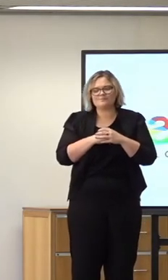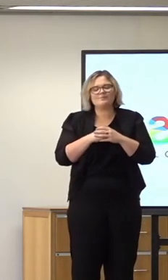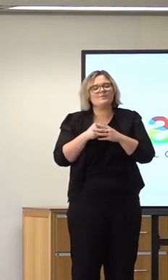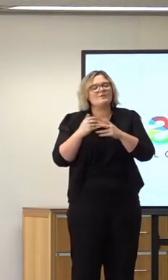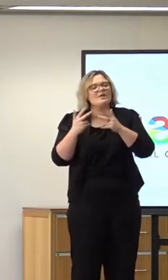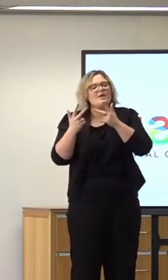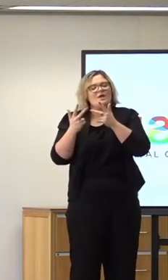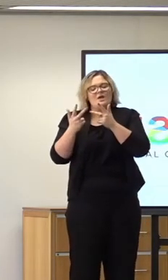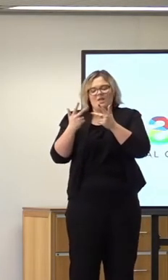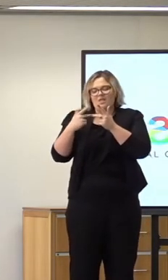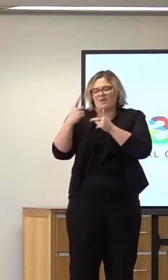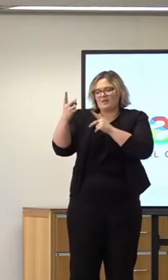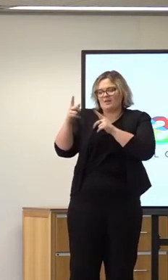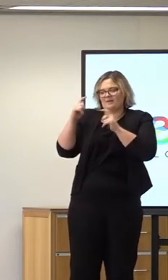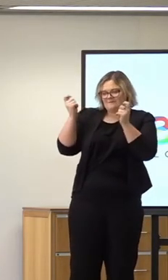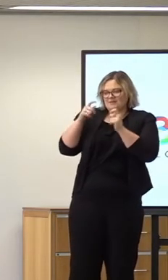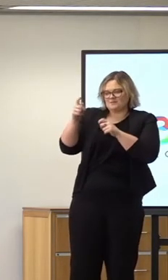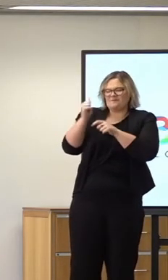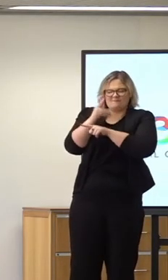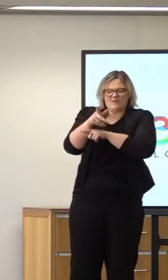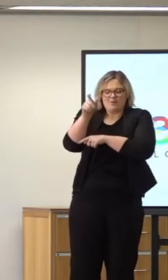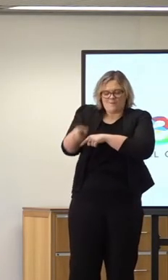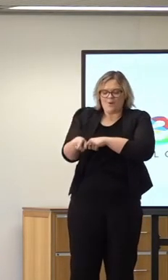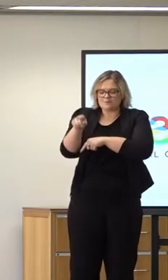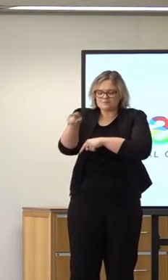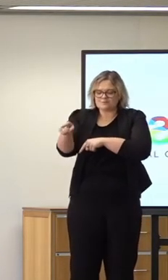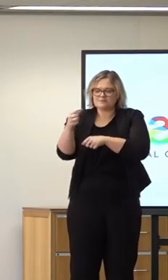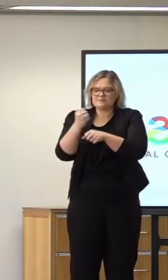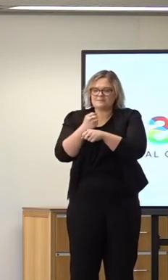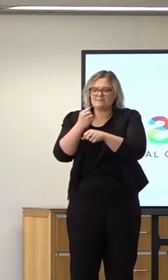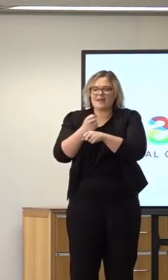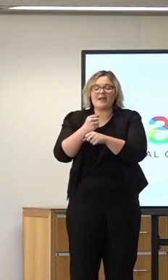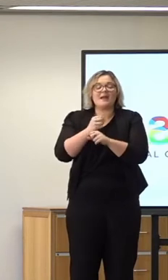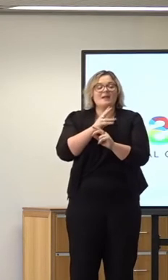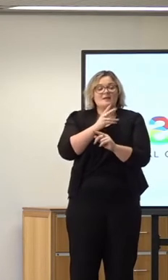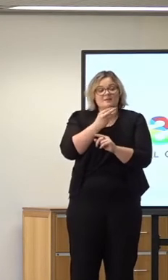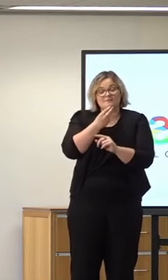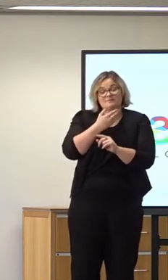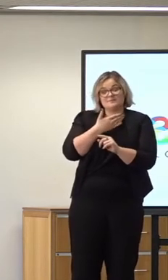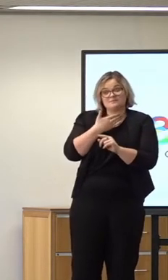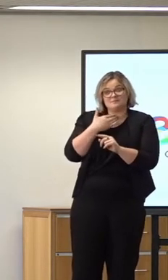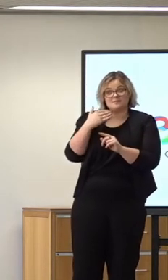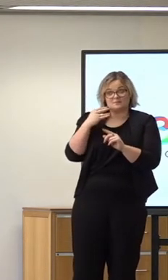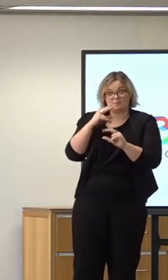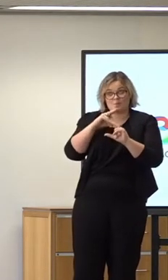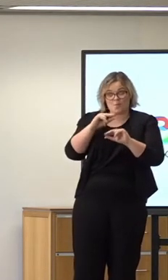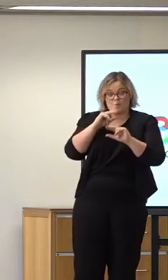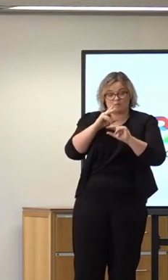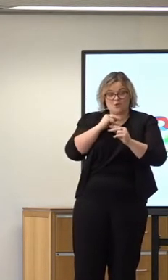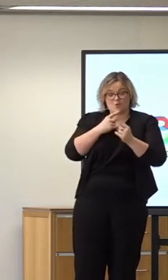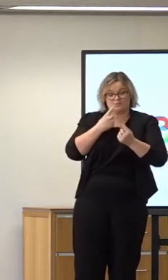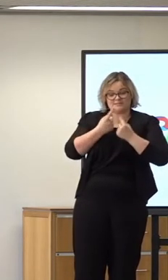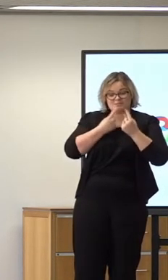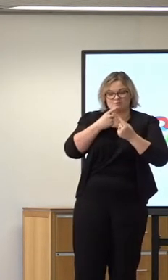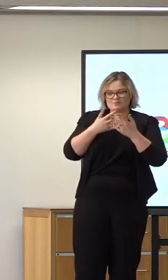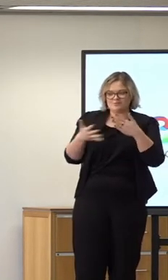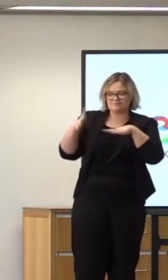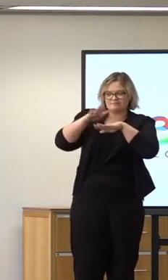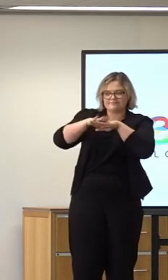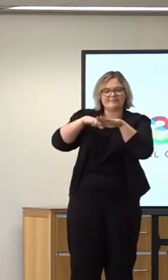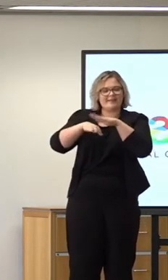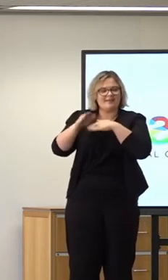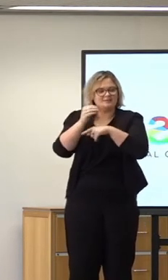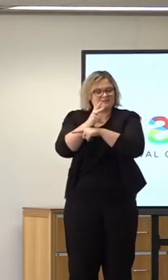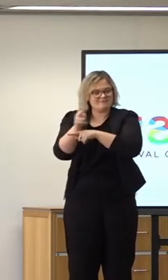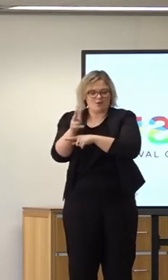and Tony's a blind filmmaker, and he has a project to integrate audio description into the production of film rather than it being a kind of overlay on the top.